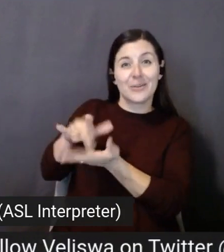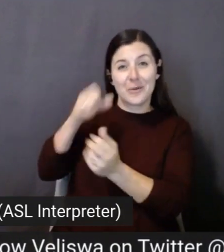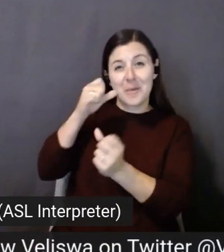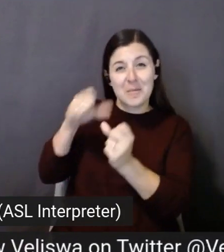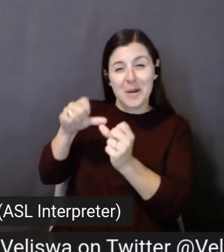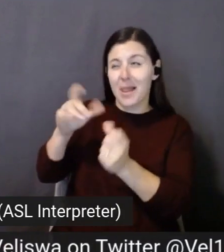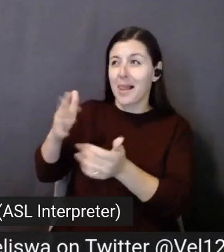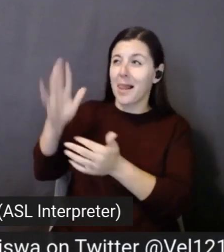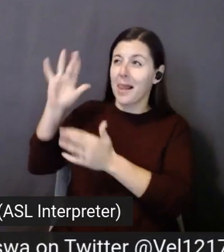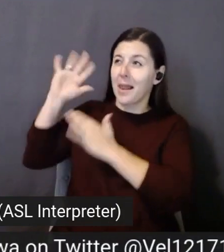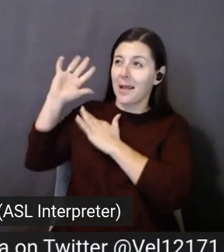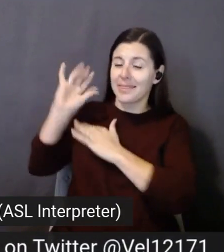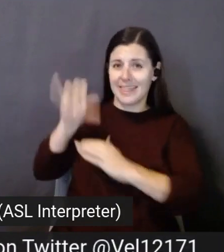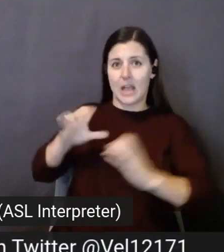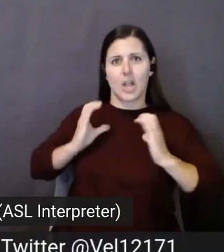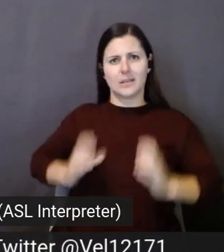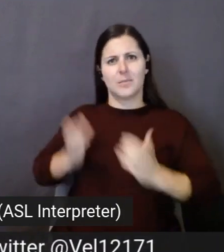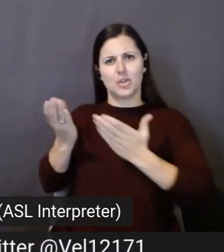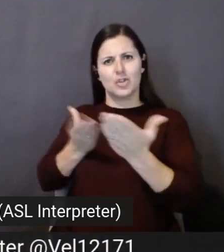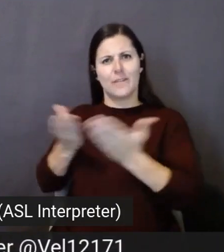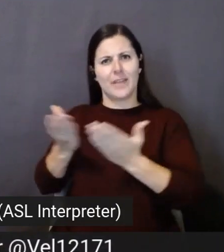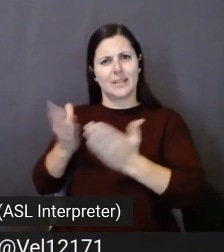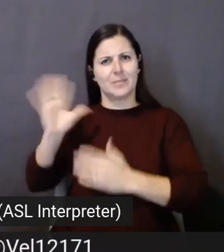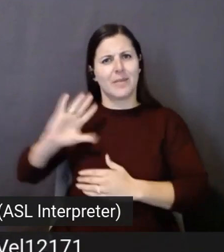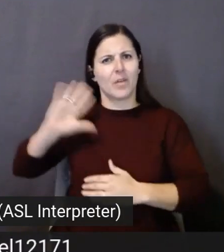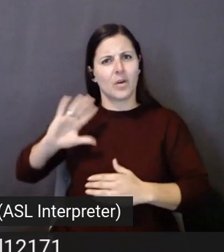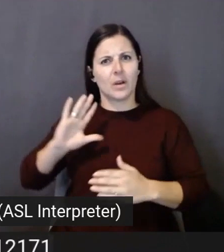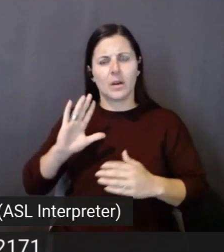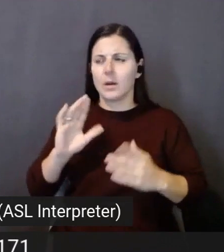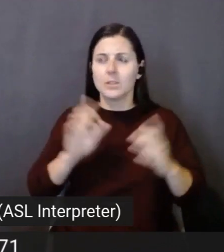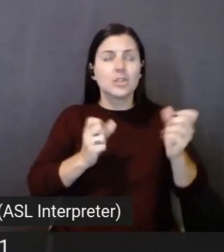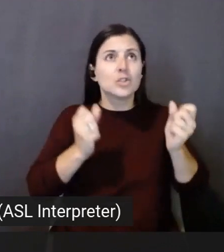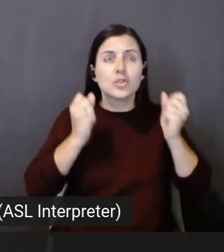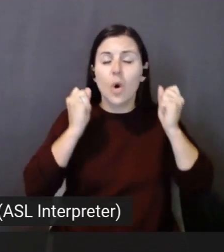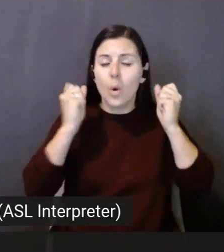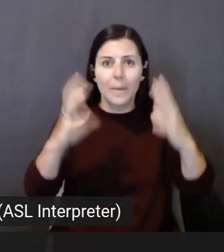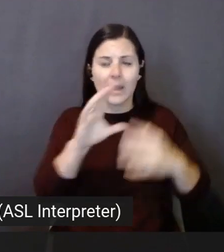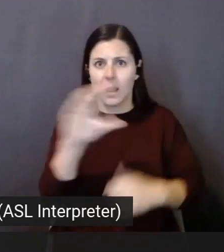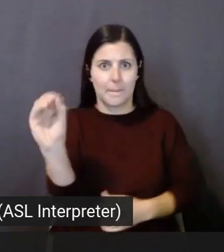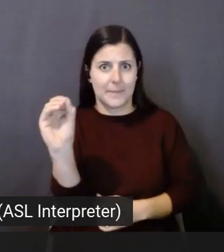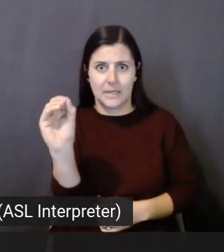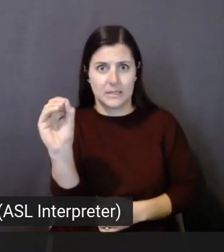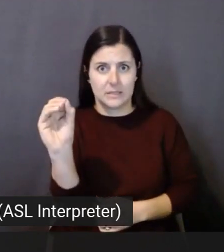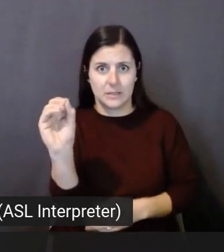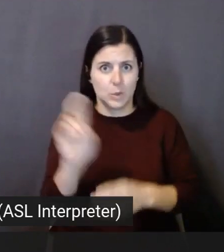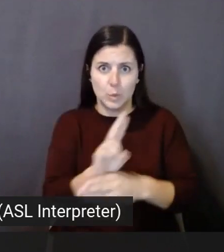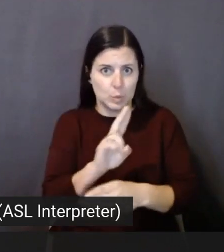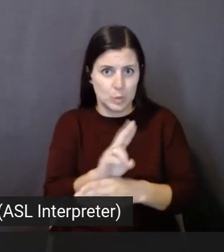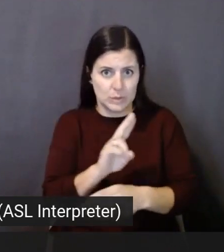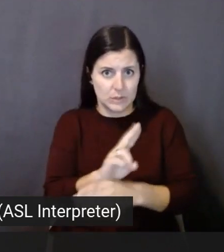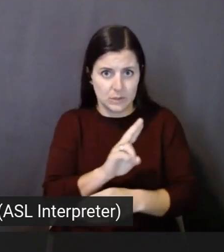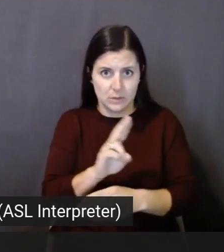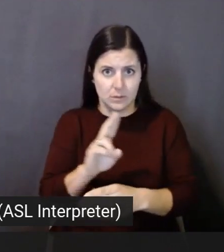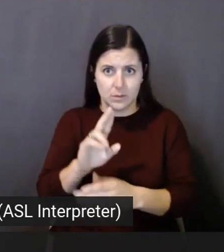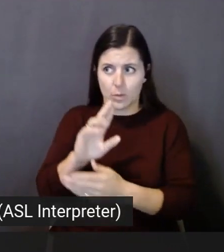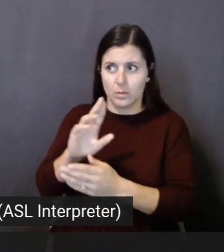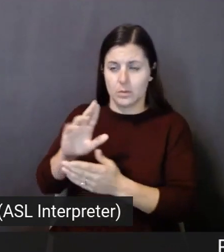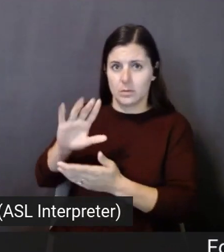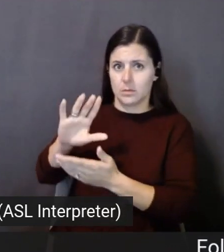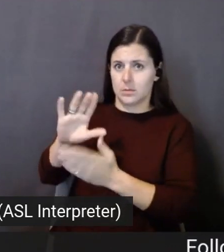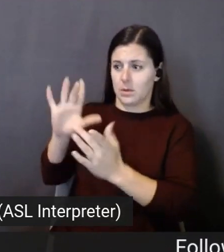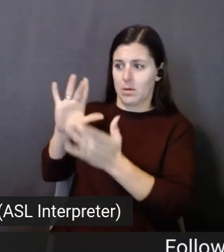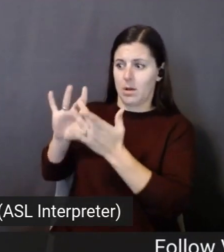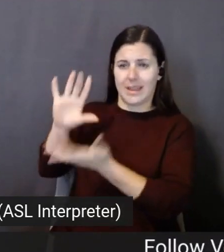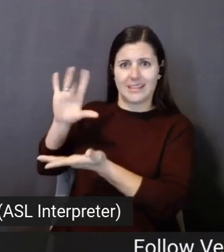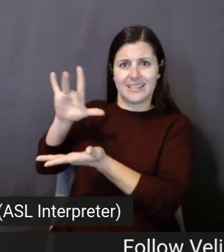of customer relations for so many different companies, so many different industries. But the problem is that historically, it's